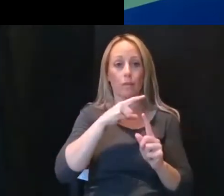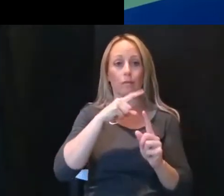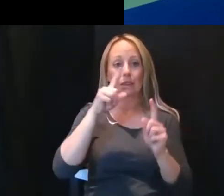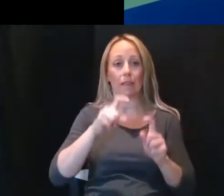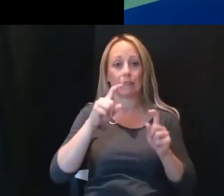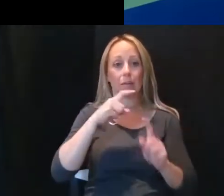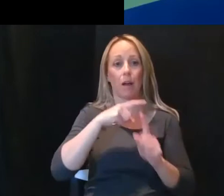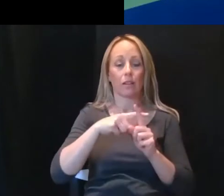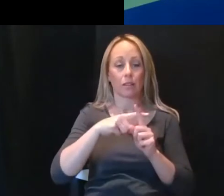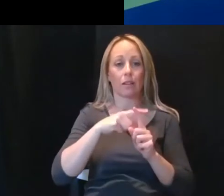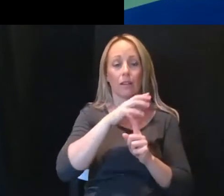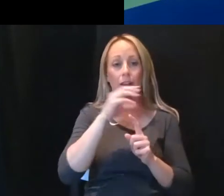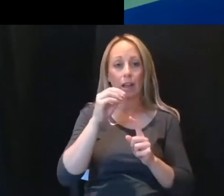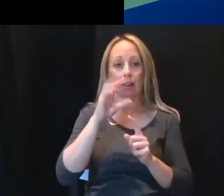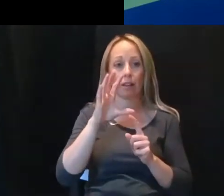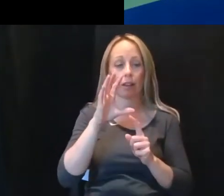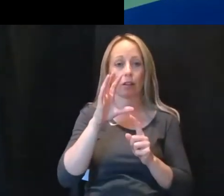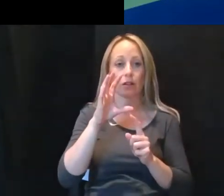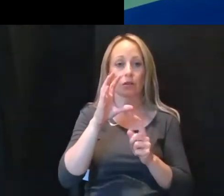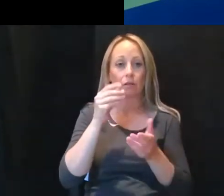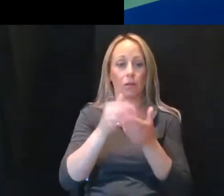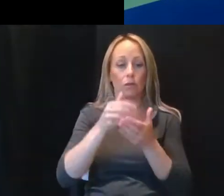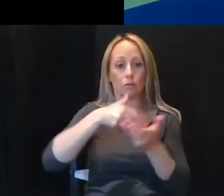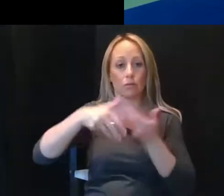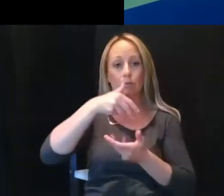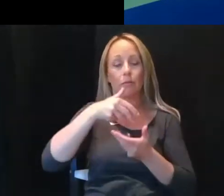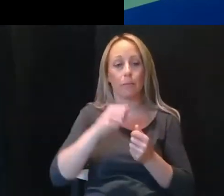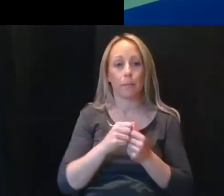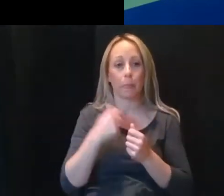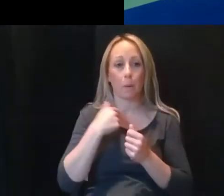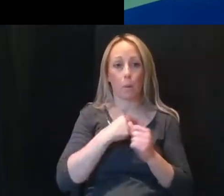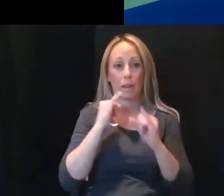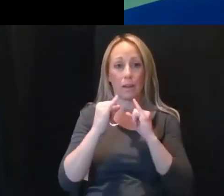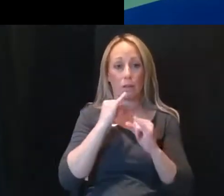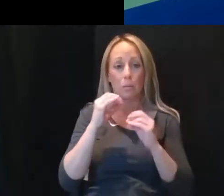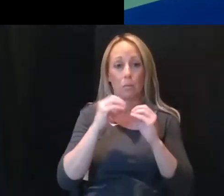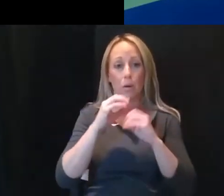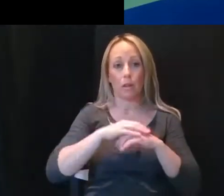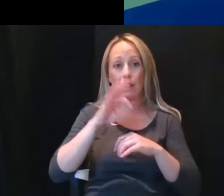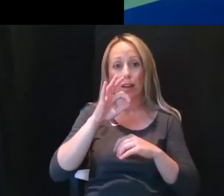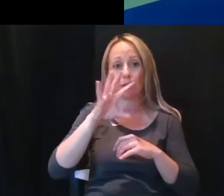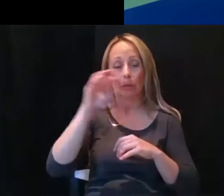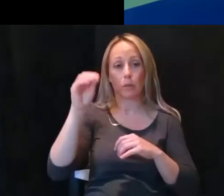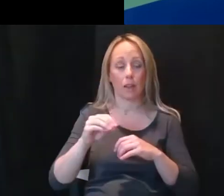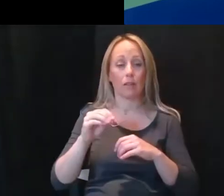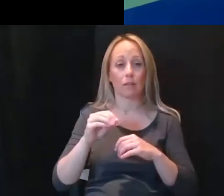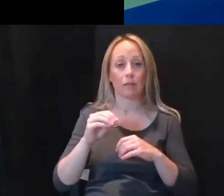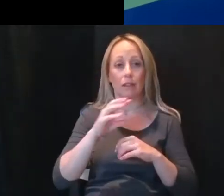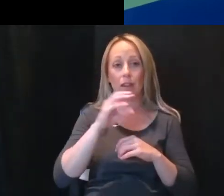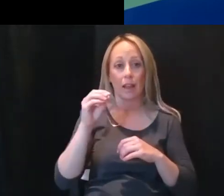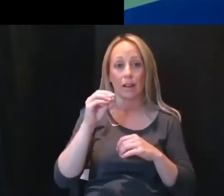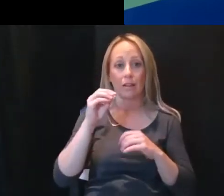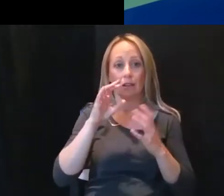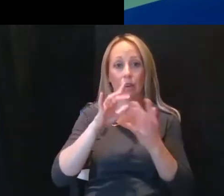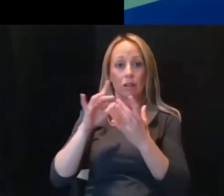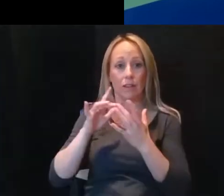as their close contacts. We're able to interview more than 95% of cases reported in our county and the contacts they